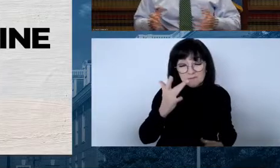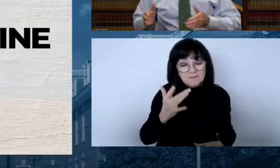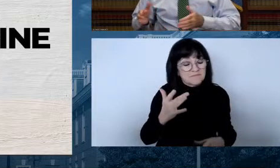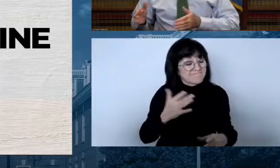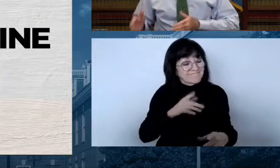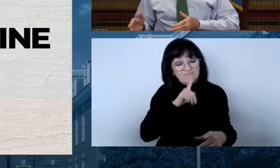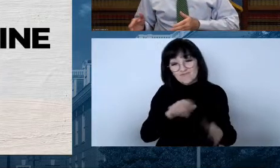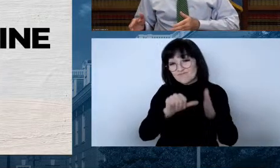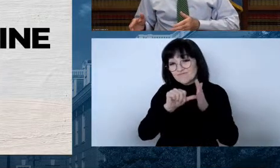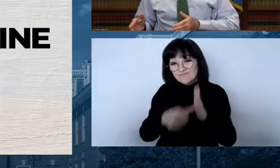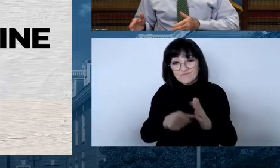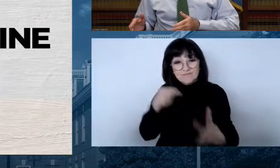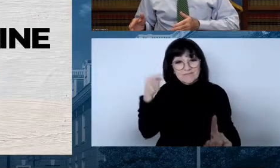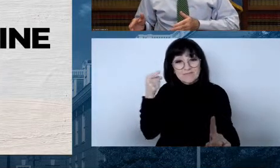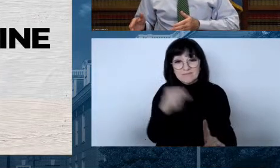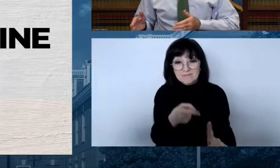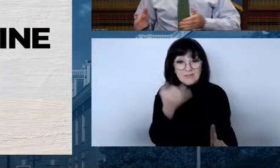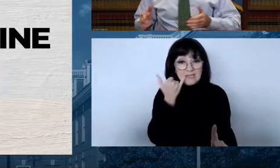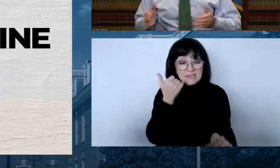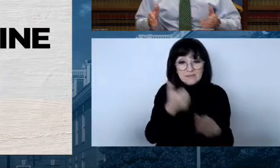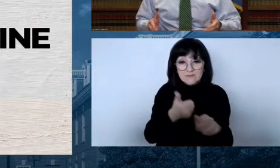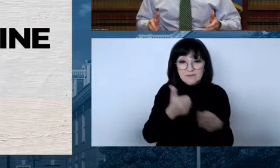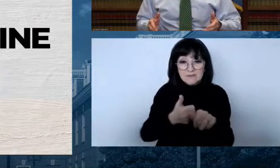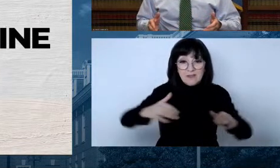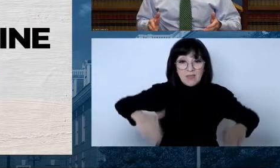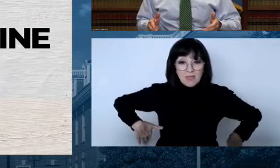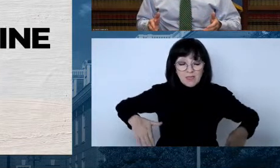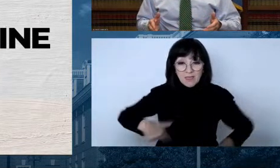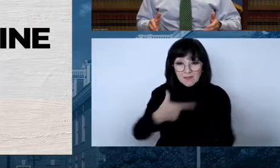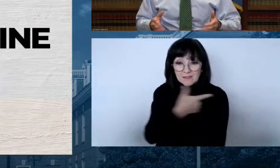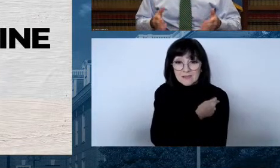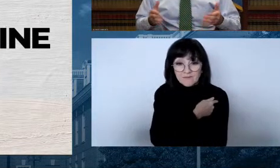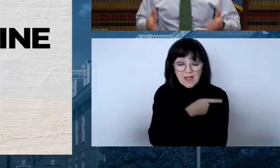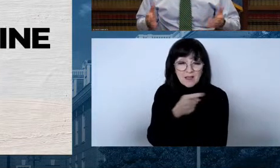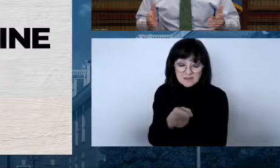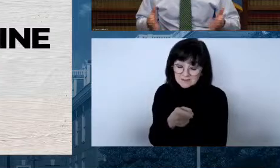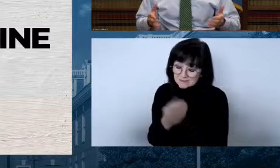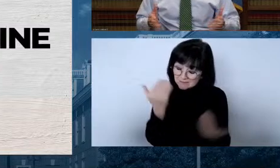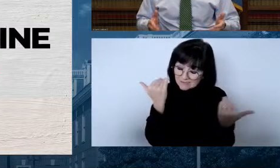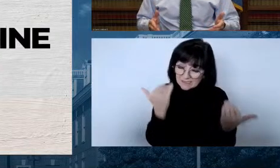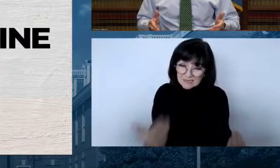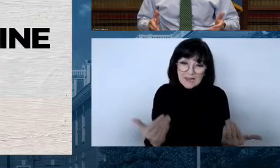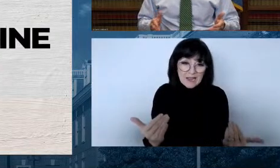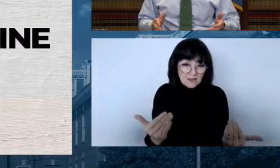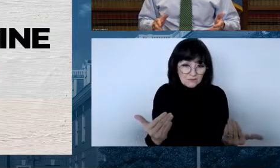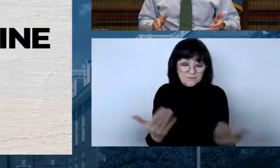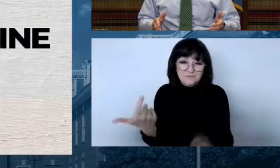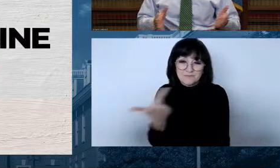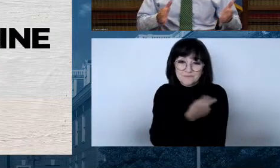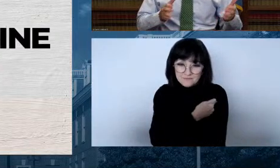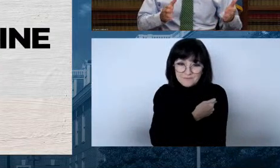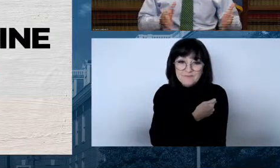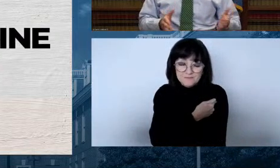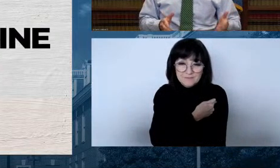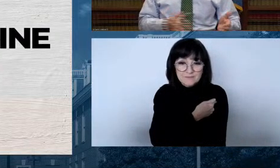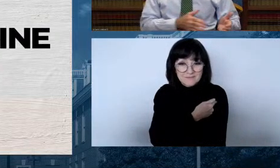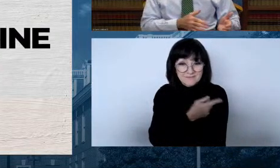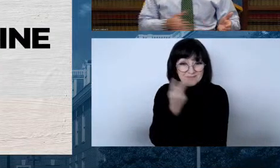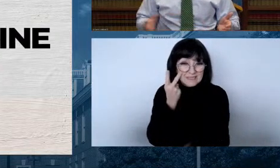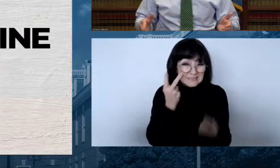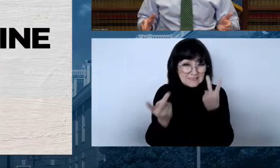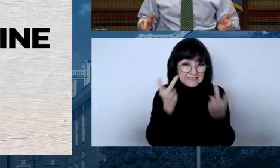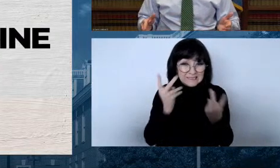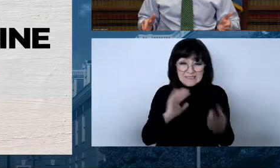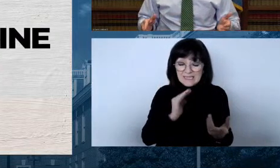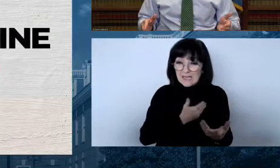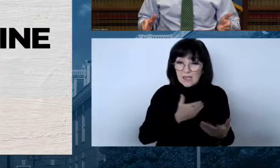vaccinated, get vaccinated. It's the most important thing that we can do. As you think about the challenge that we're facing today, as